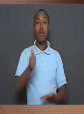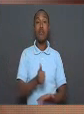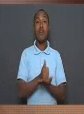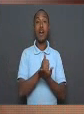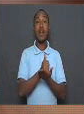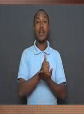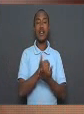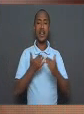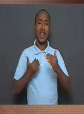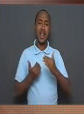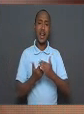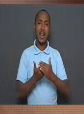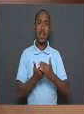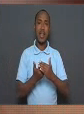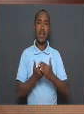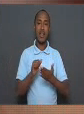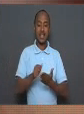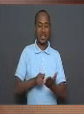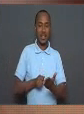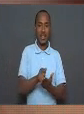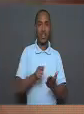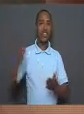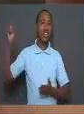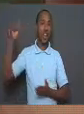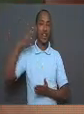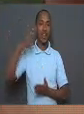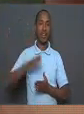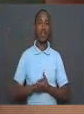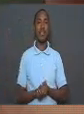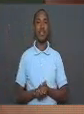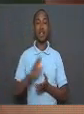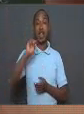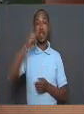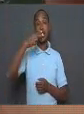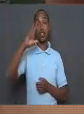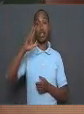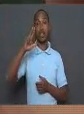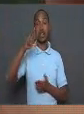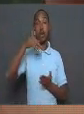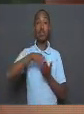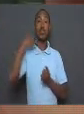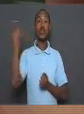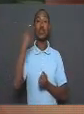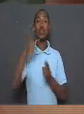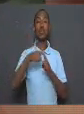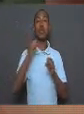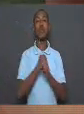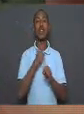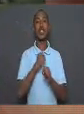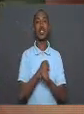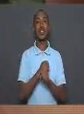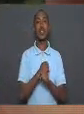a nearly streak-free shine. Ammonia is also used to